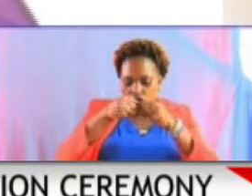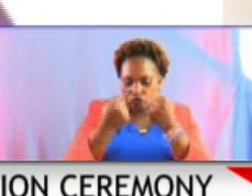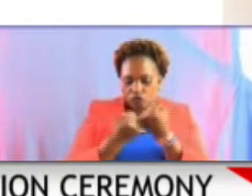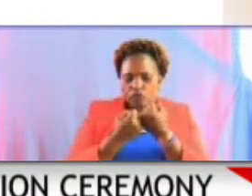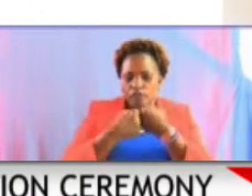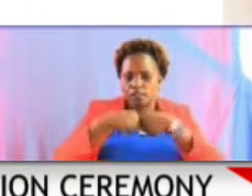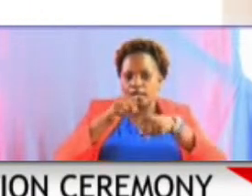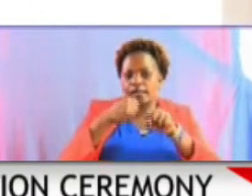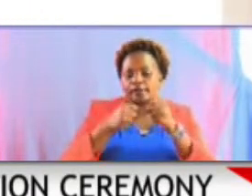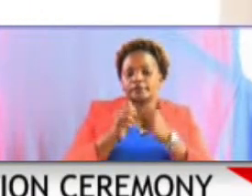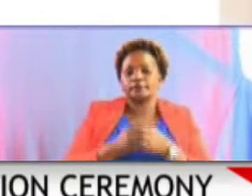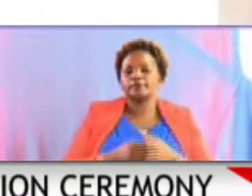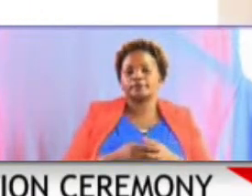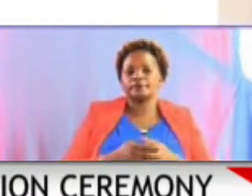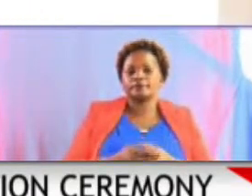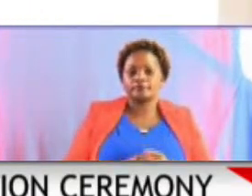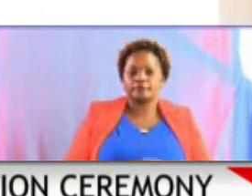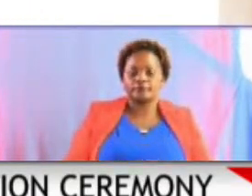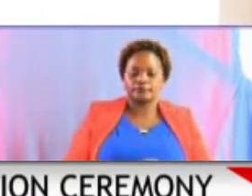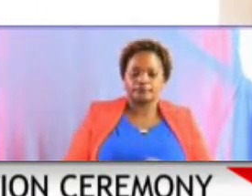Sciences. Welcome.